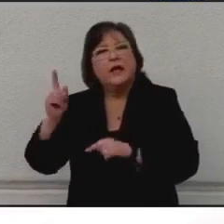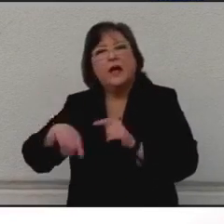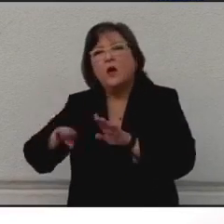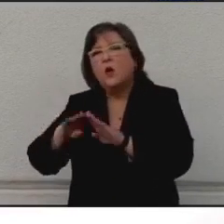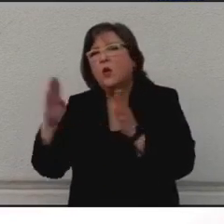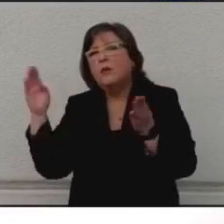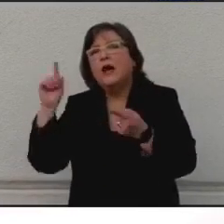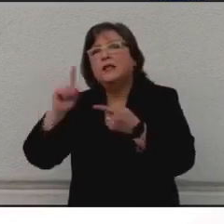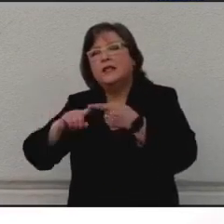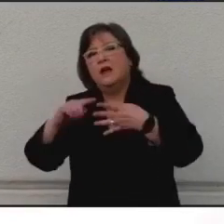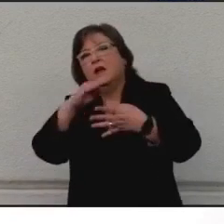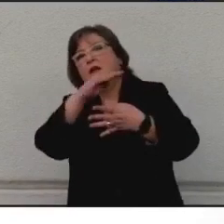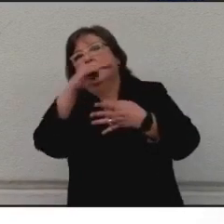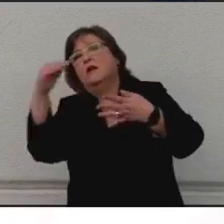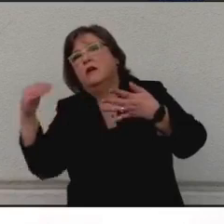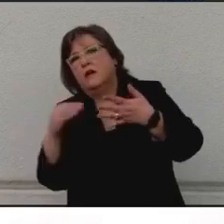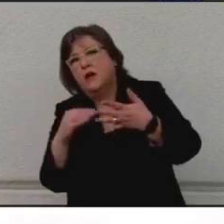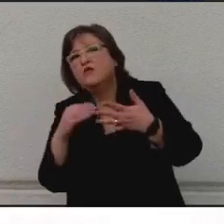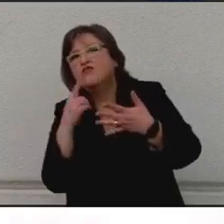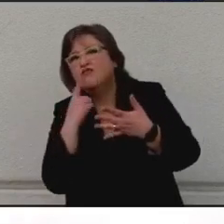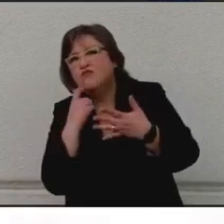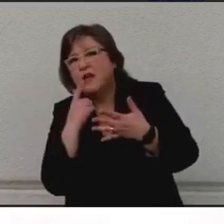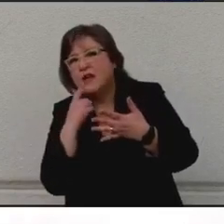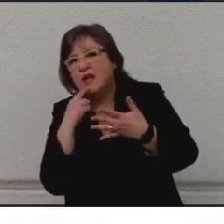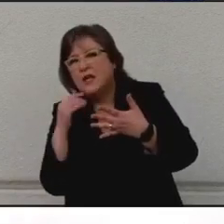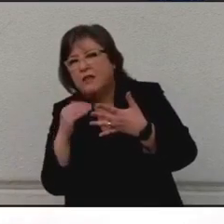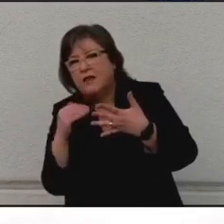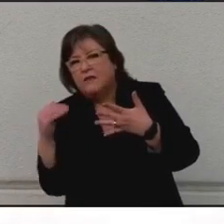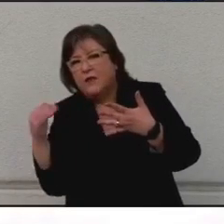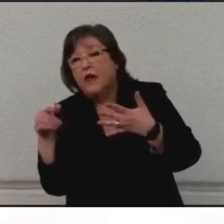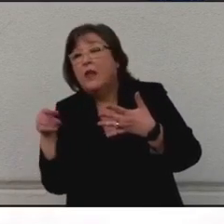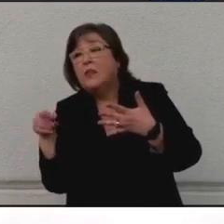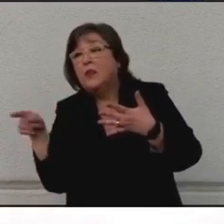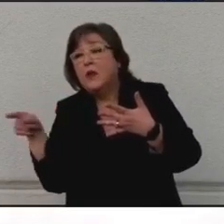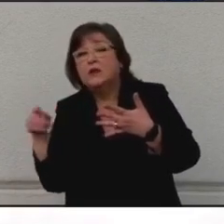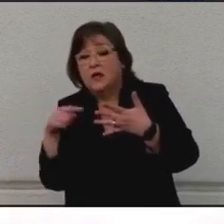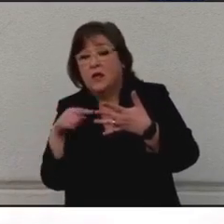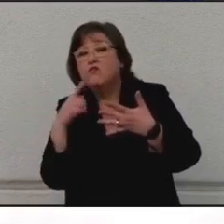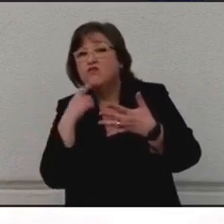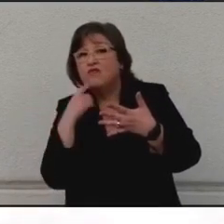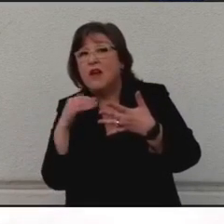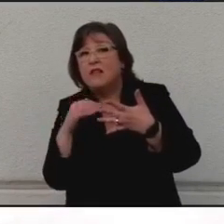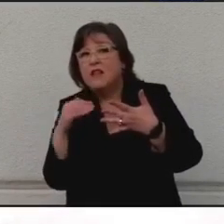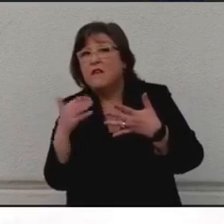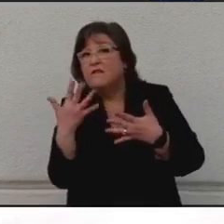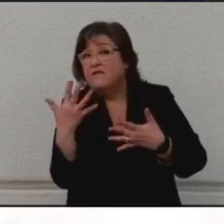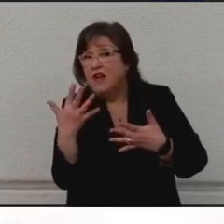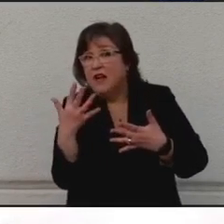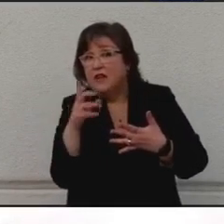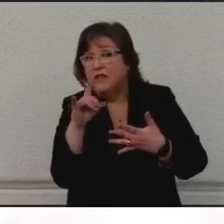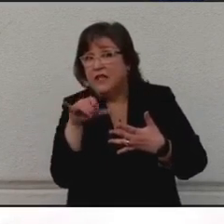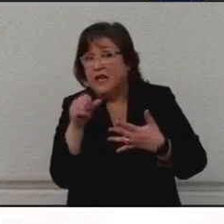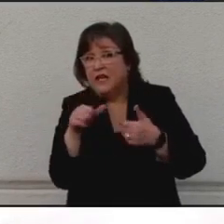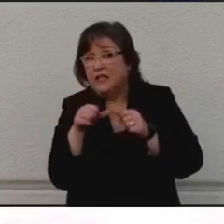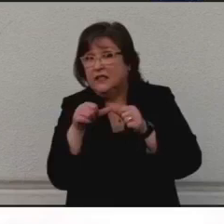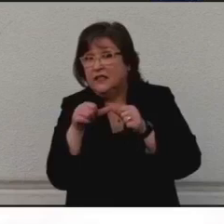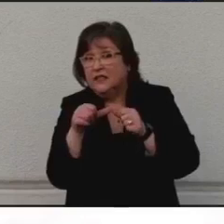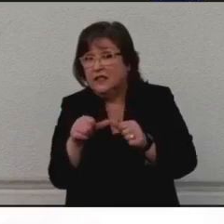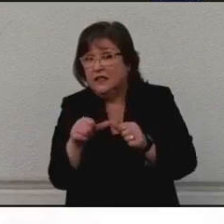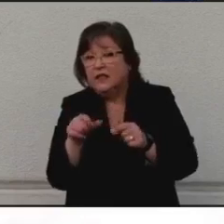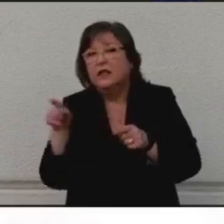meet that criteria in order for middle and high school schools to be able to open. San Francisco